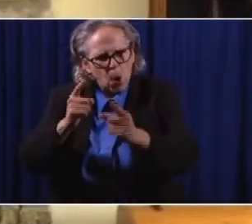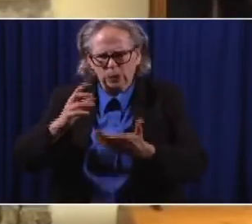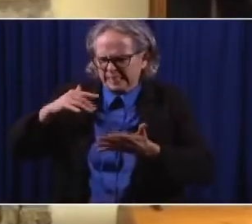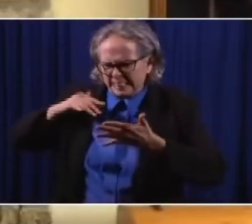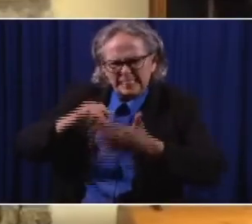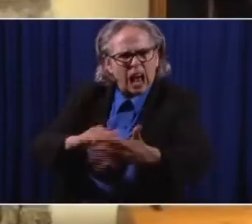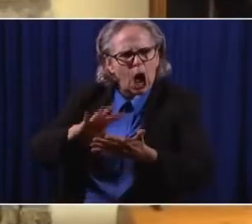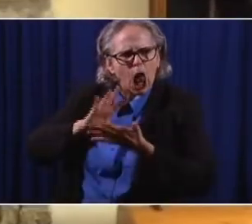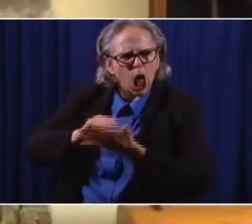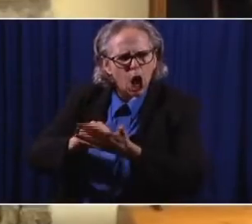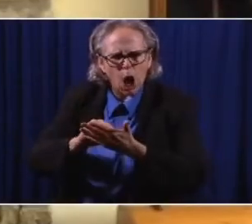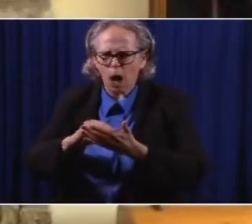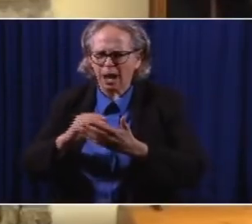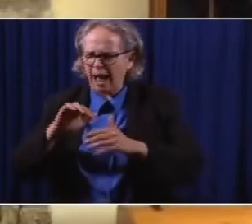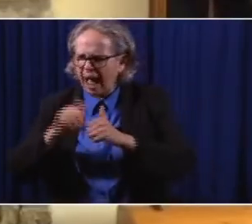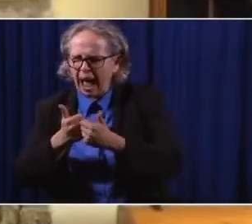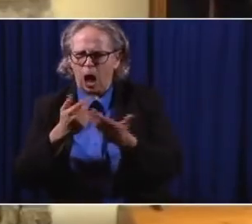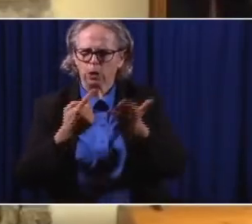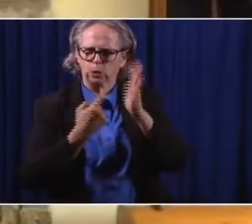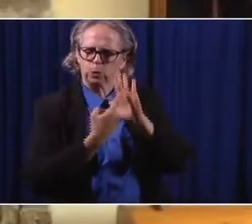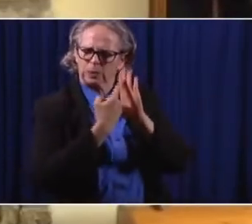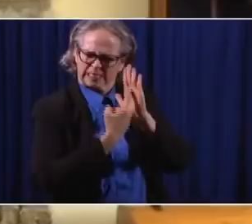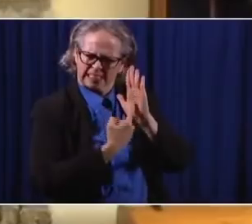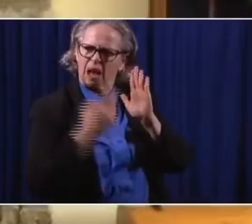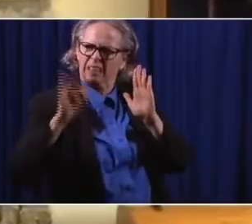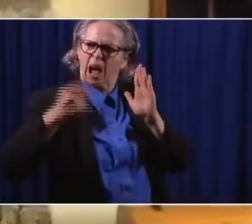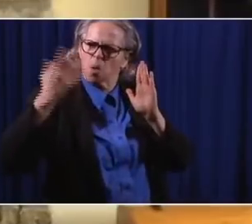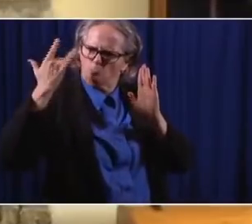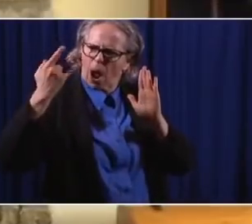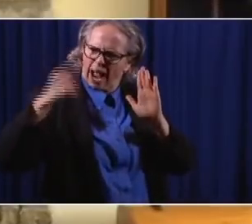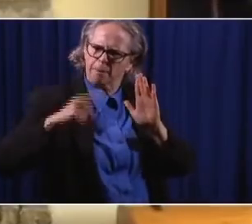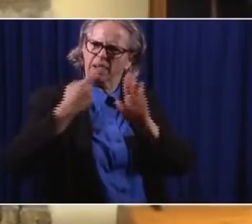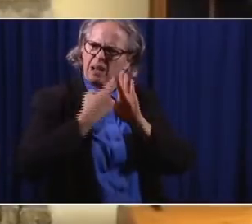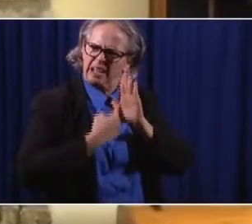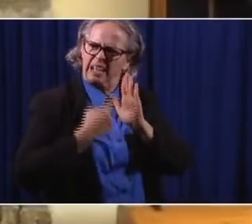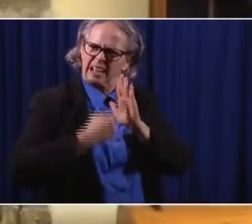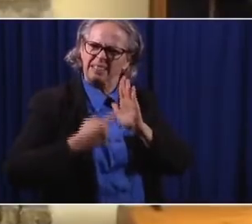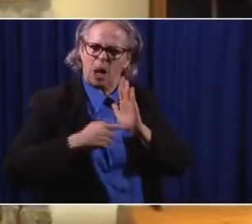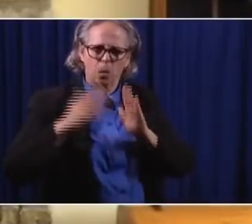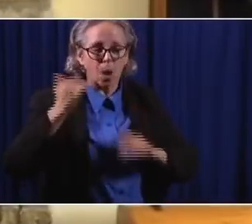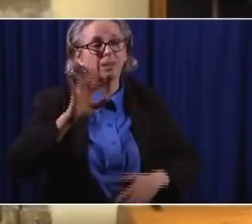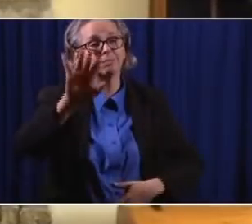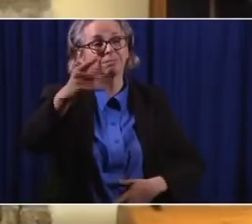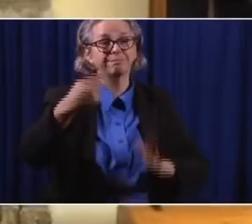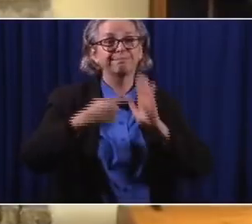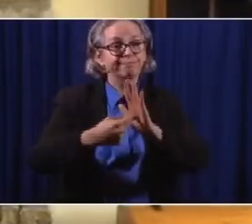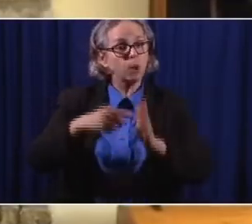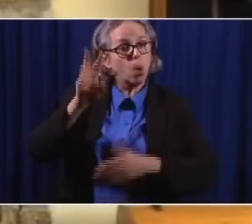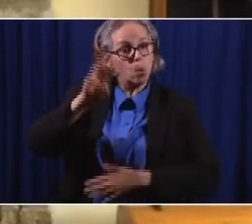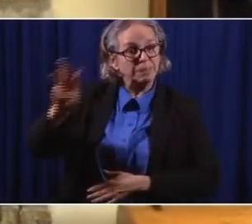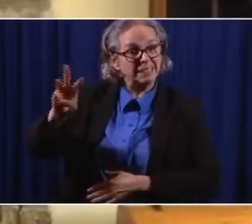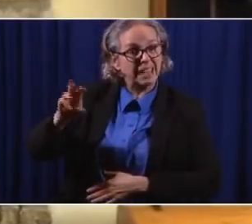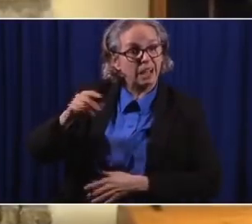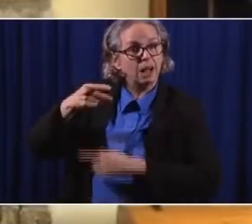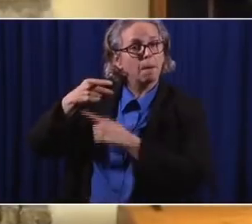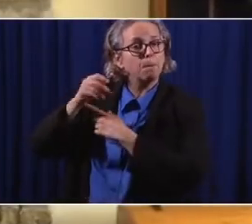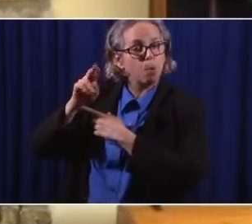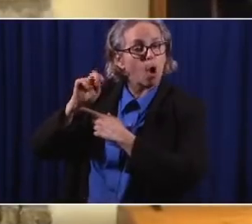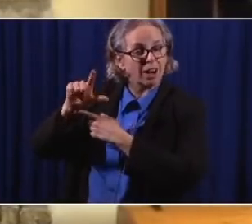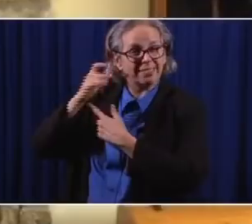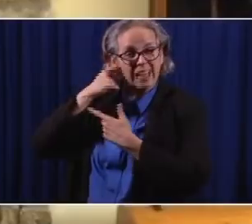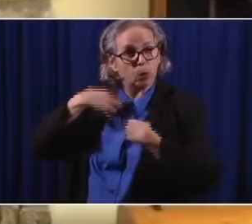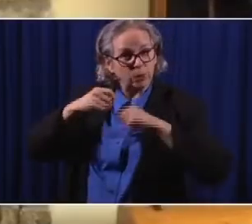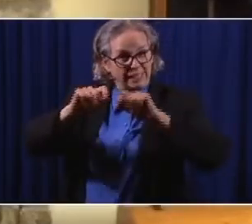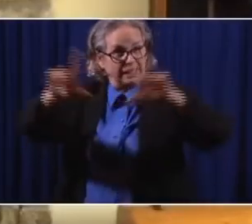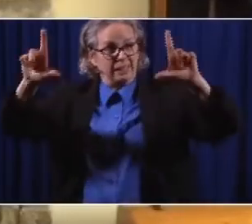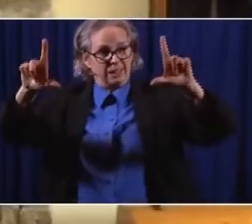portal that we have put up, where you can look and see how many schools reporting cases, in some